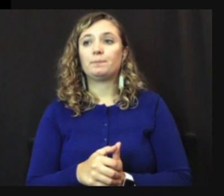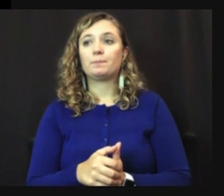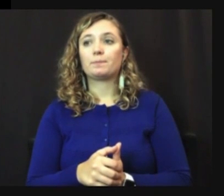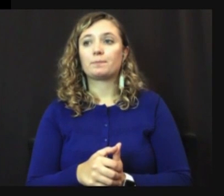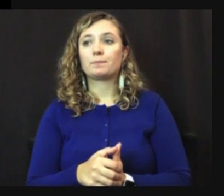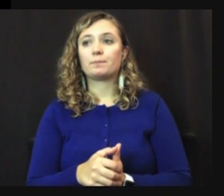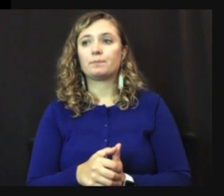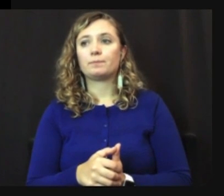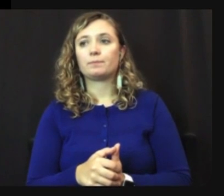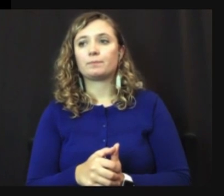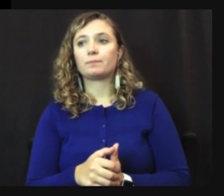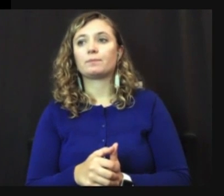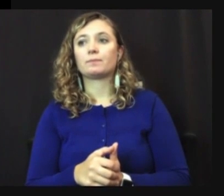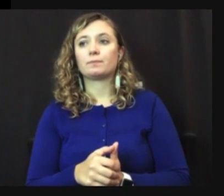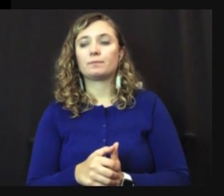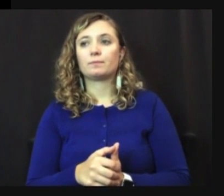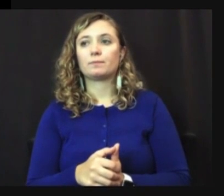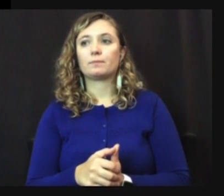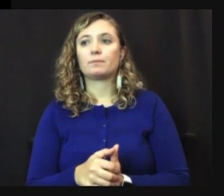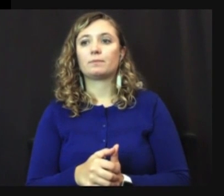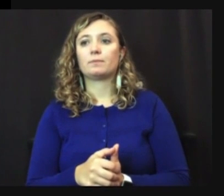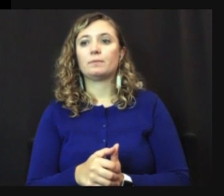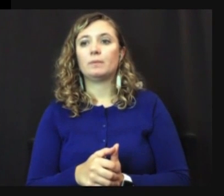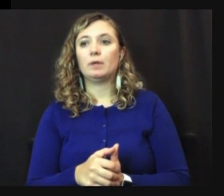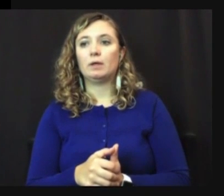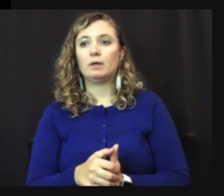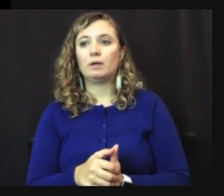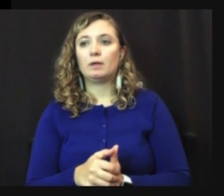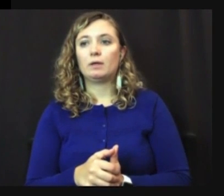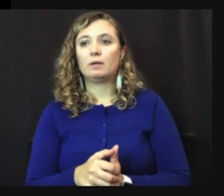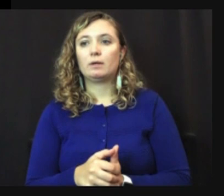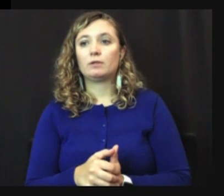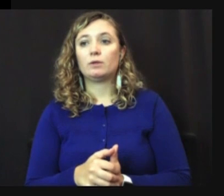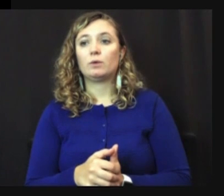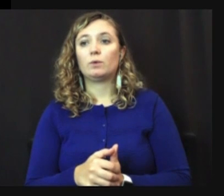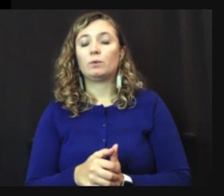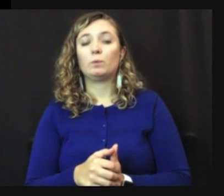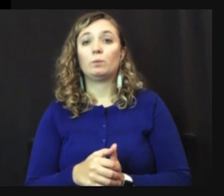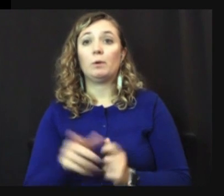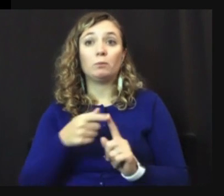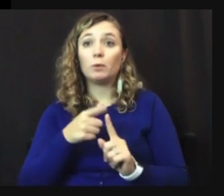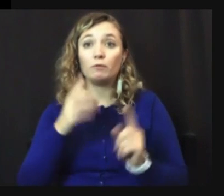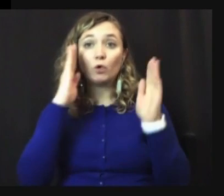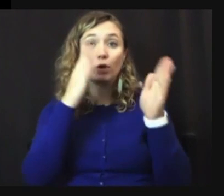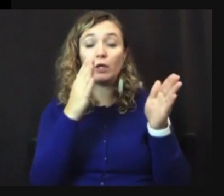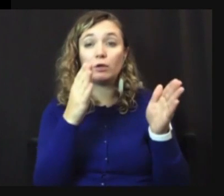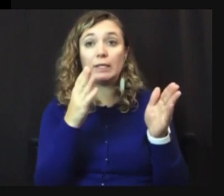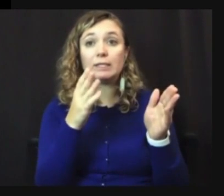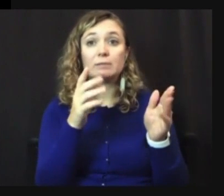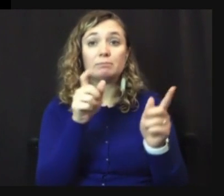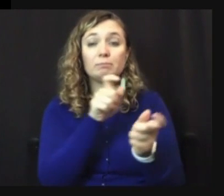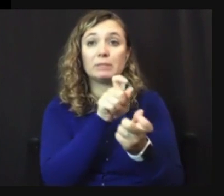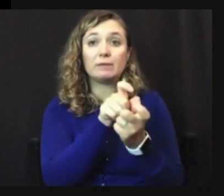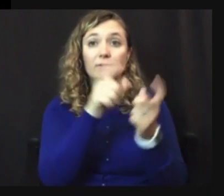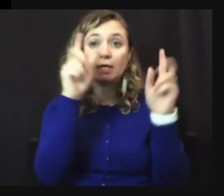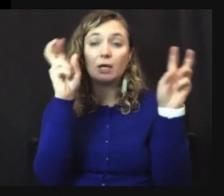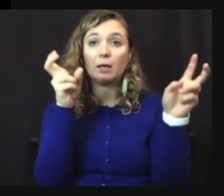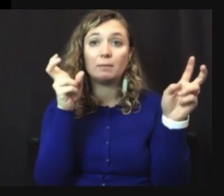while that means that if we are focused on a certain subject area, we may be able to recall those things more quickly because it's an interest